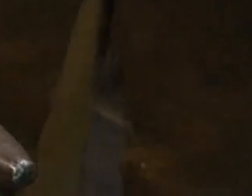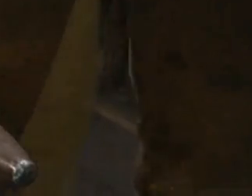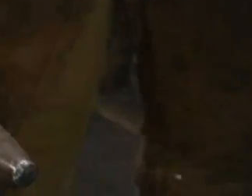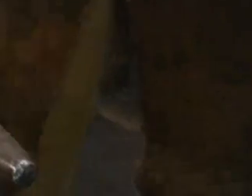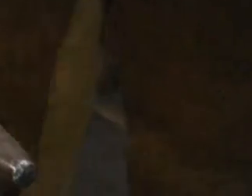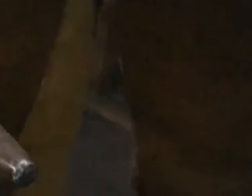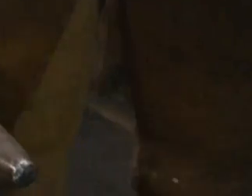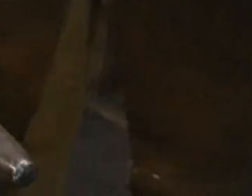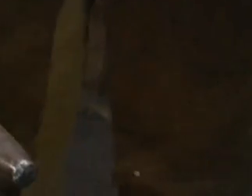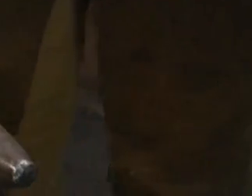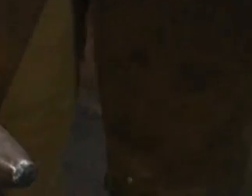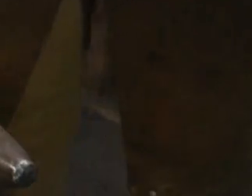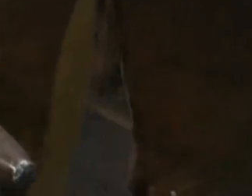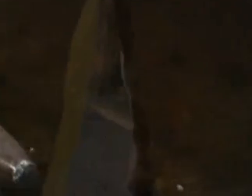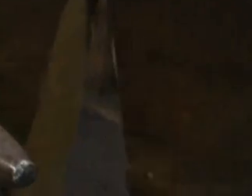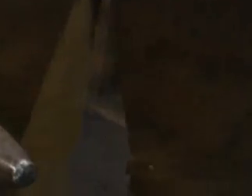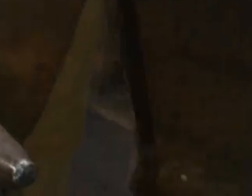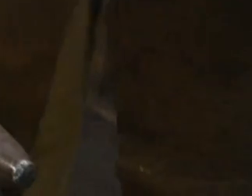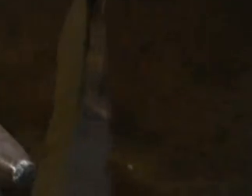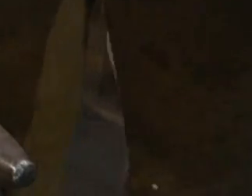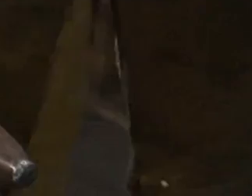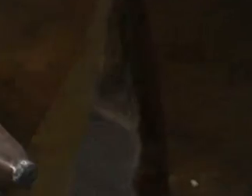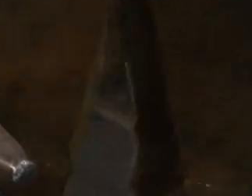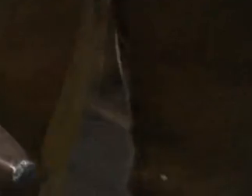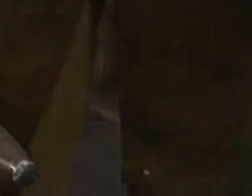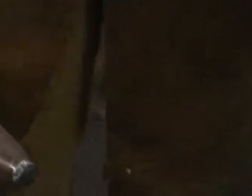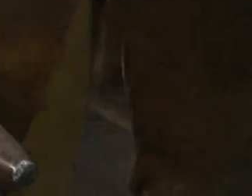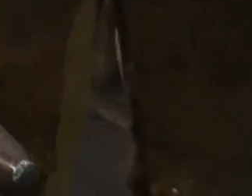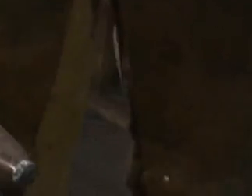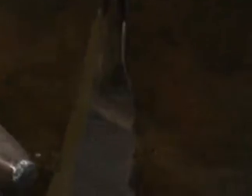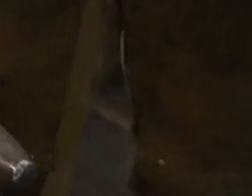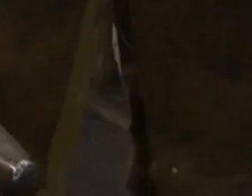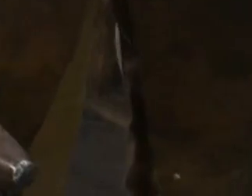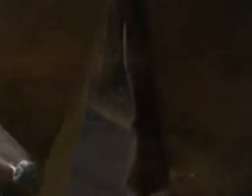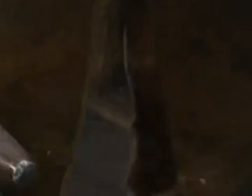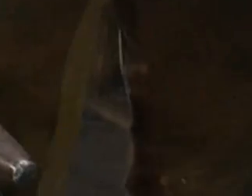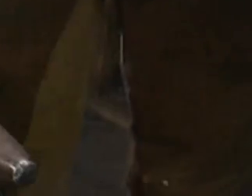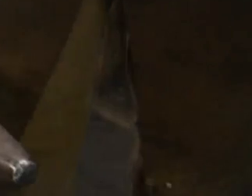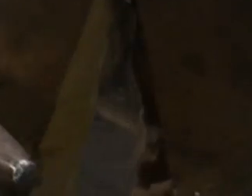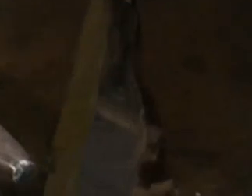Again, wrought iron has almost zero carbon content in it.